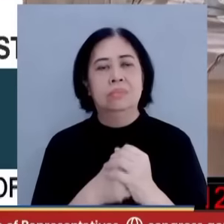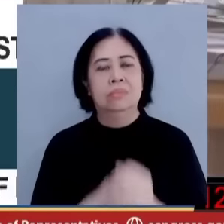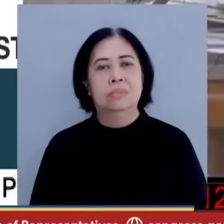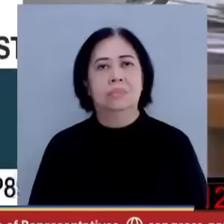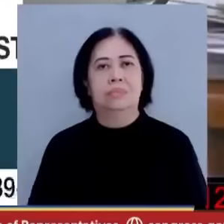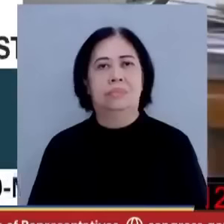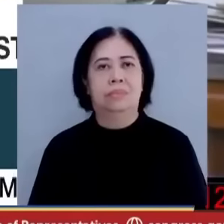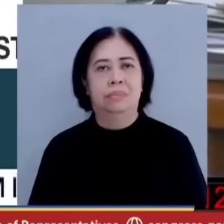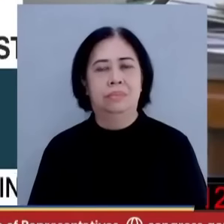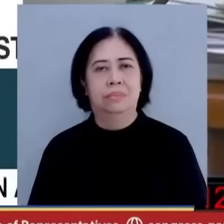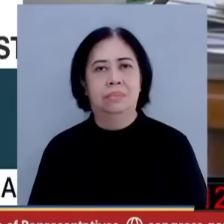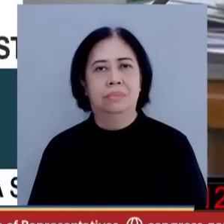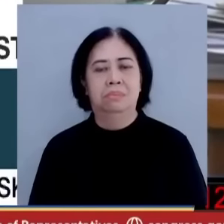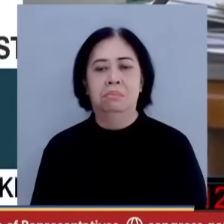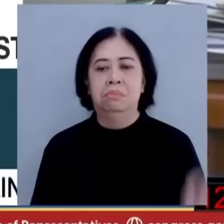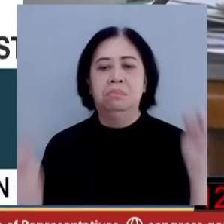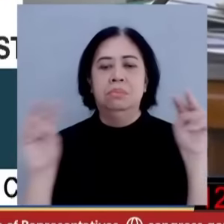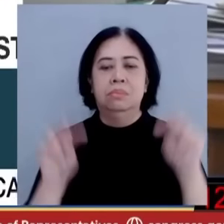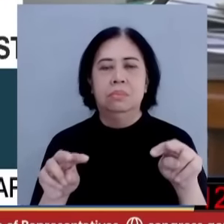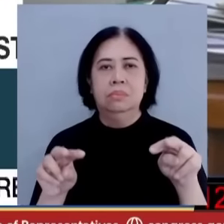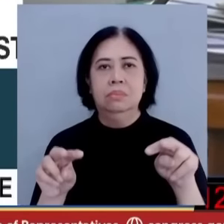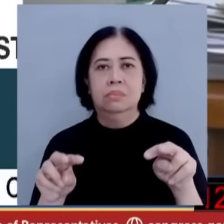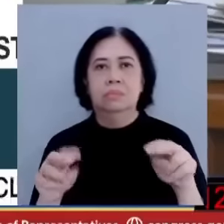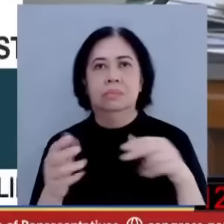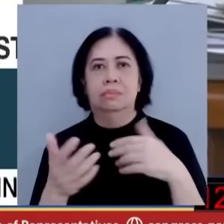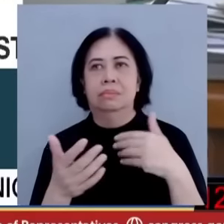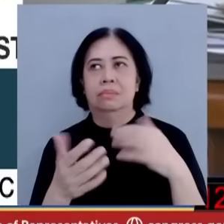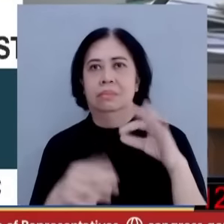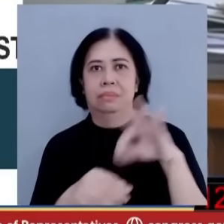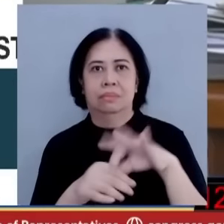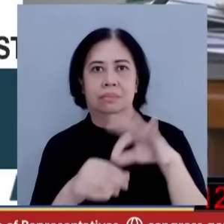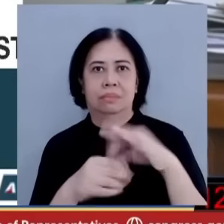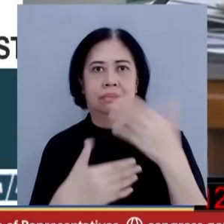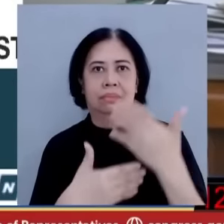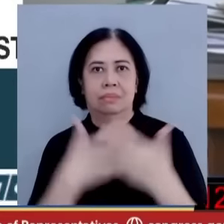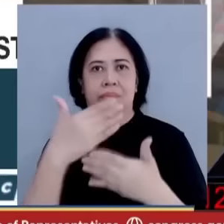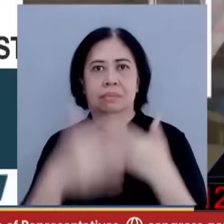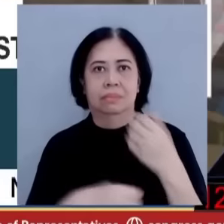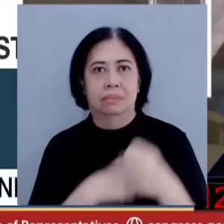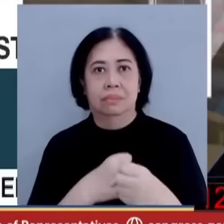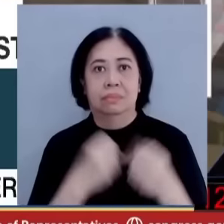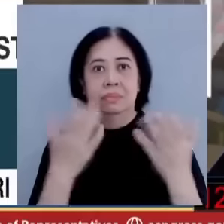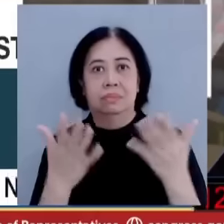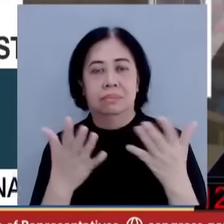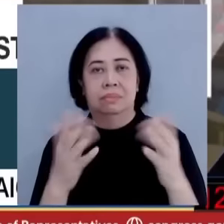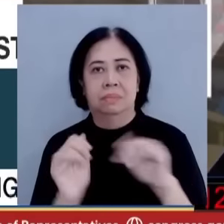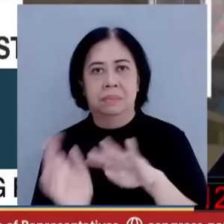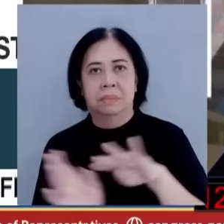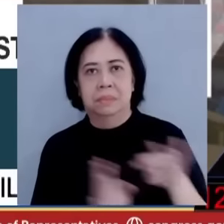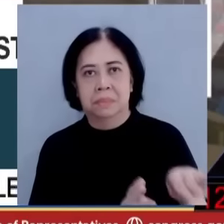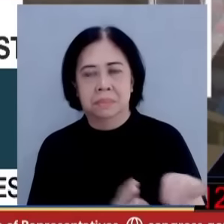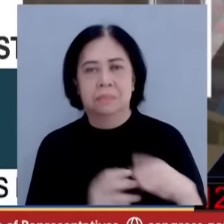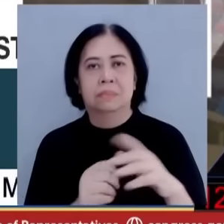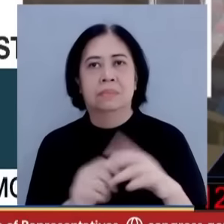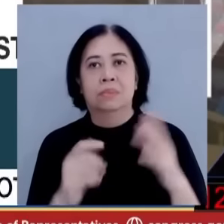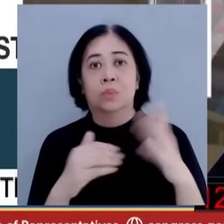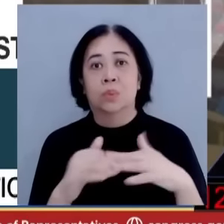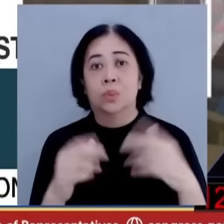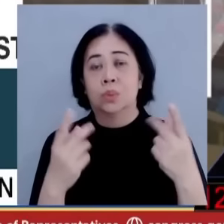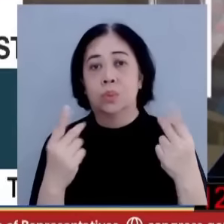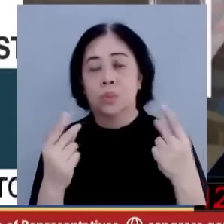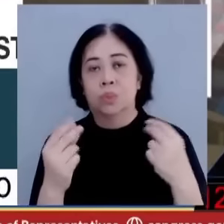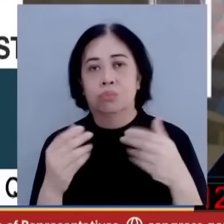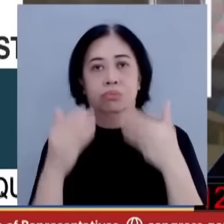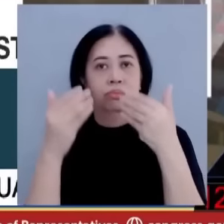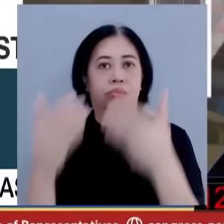is looking, no, at the midterm election as something that may be set aside, no, and instead proceed